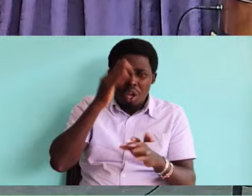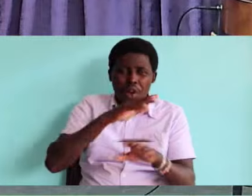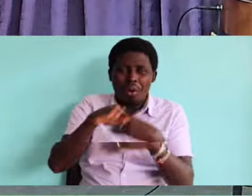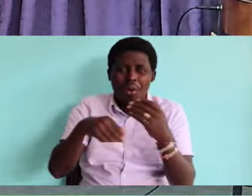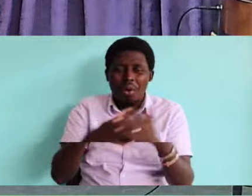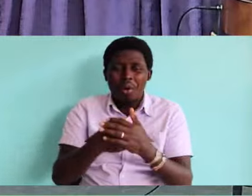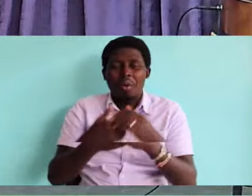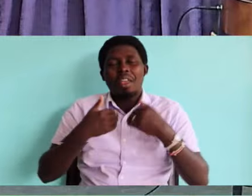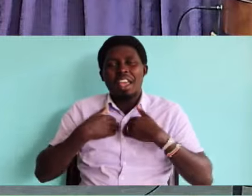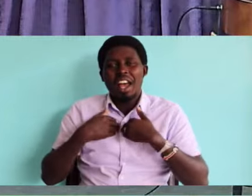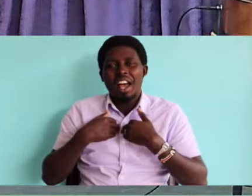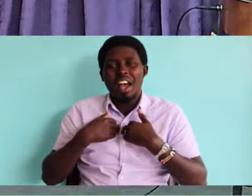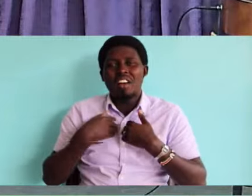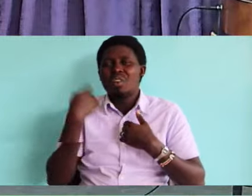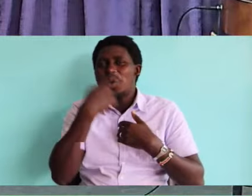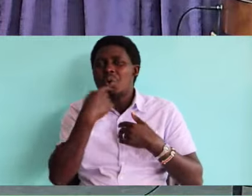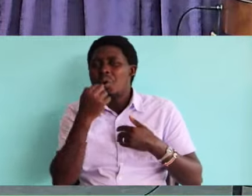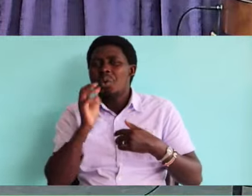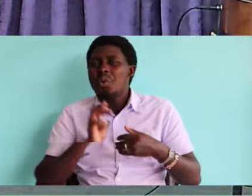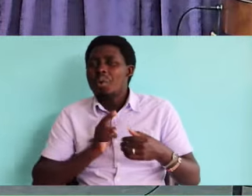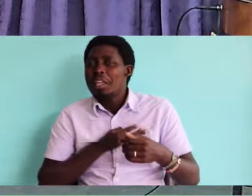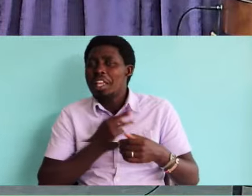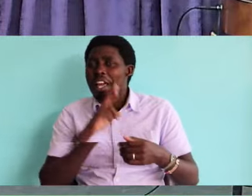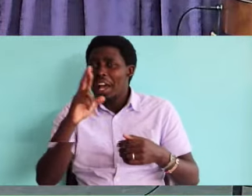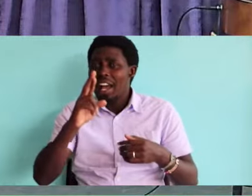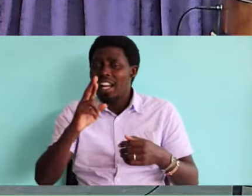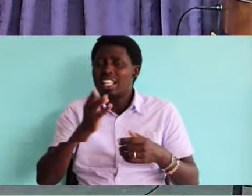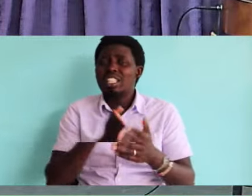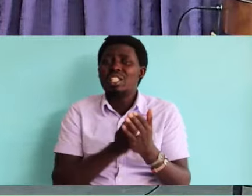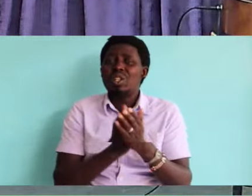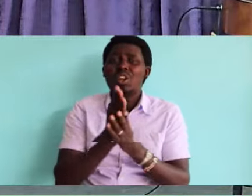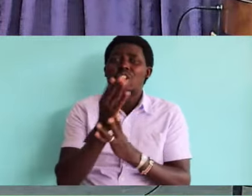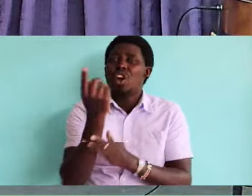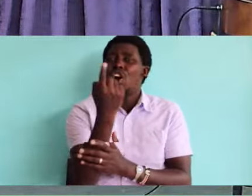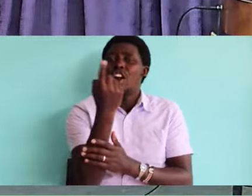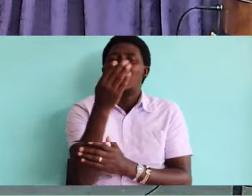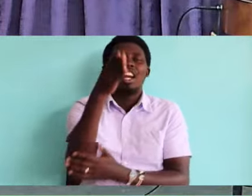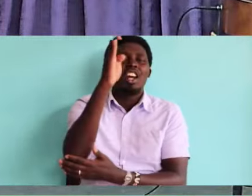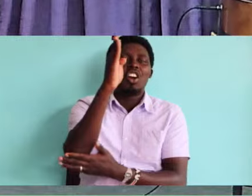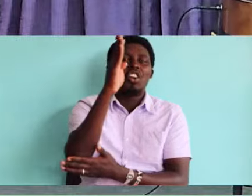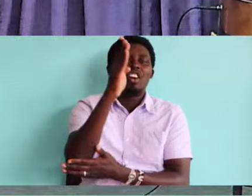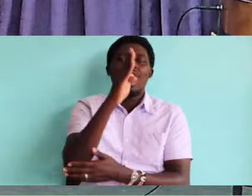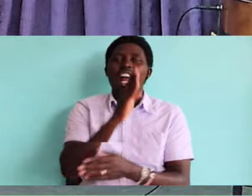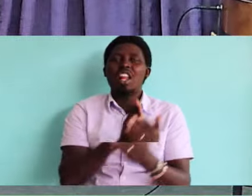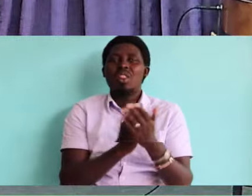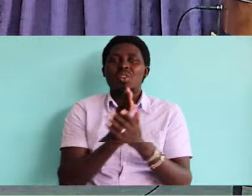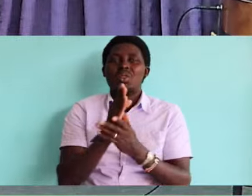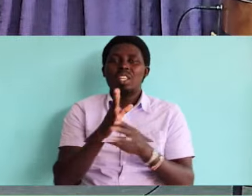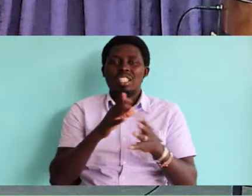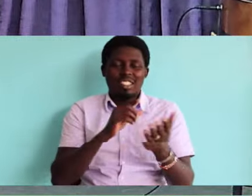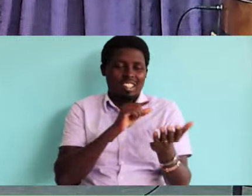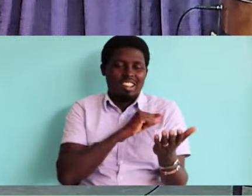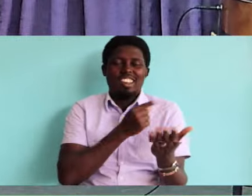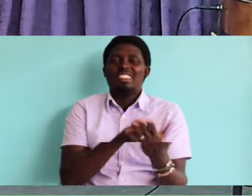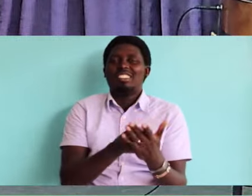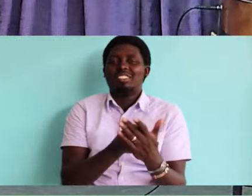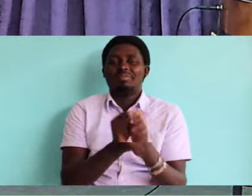who we are, is because of God's mercy and his grace.